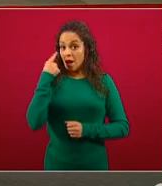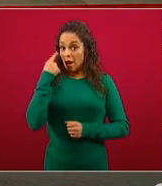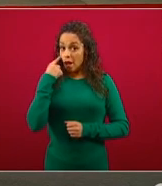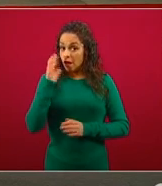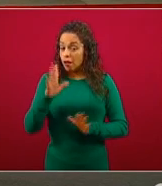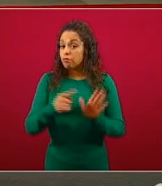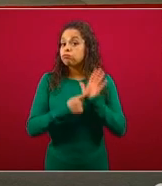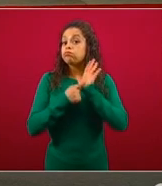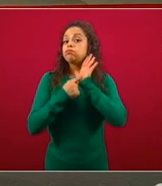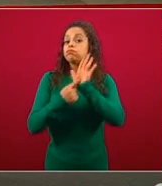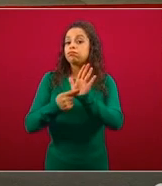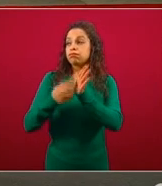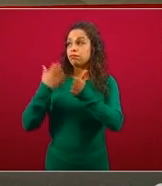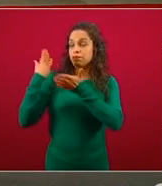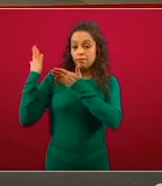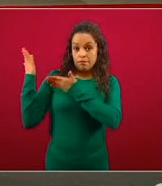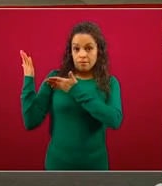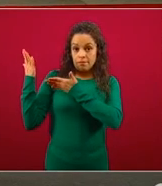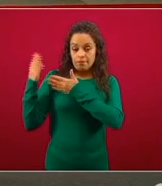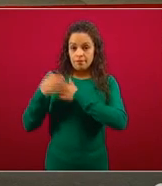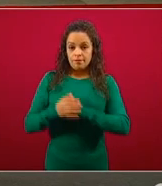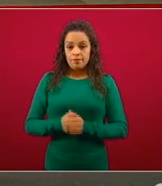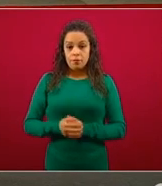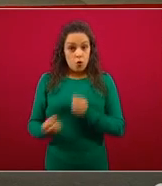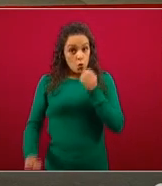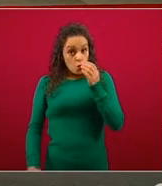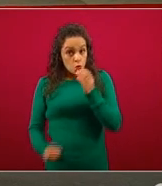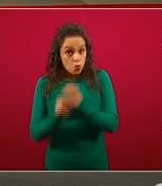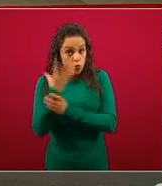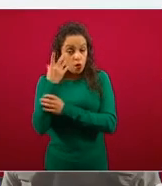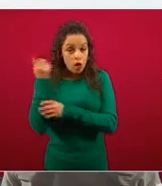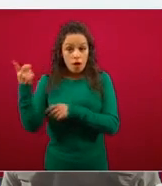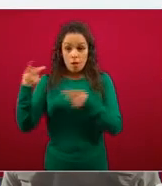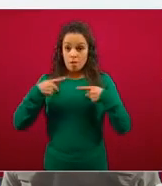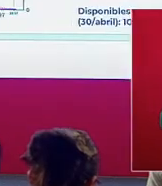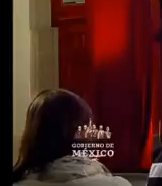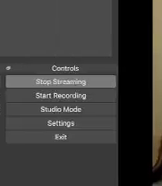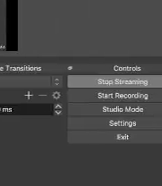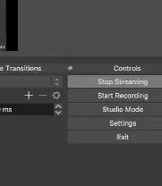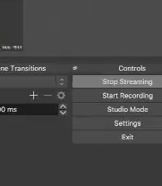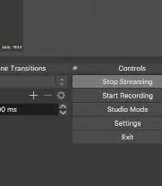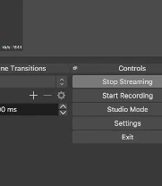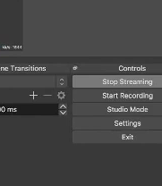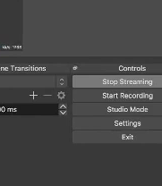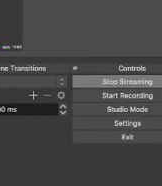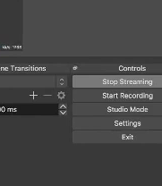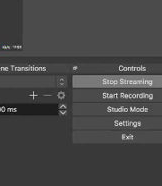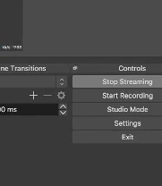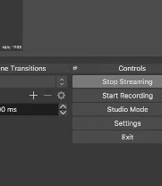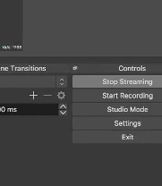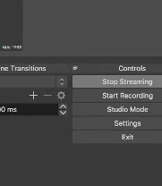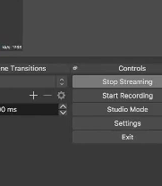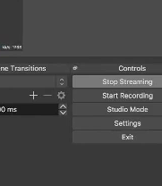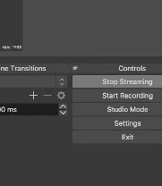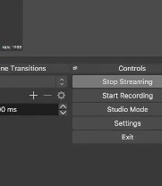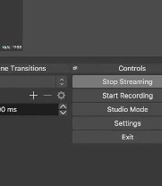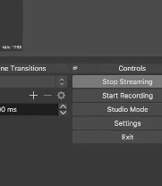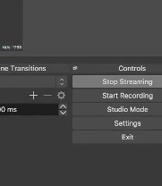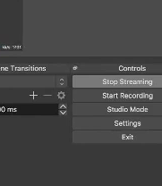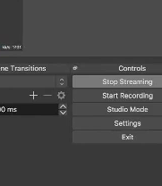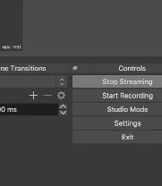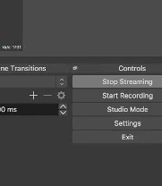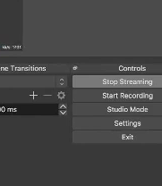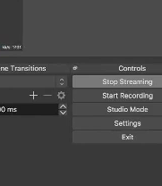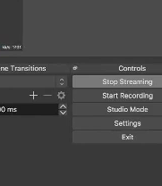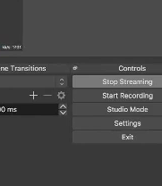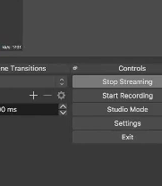What I'm presenting right now are not new cases. These are not new cases. I forgot to be specific